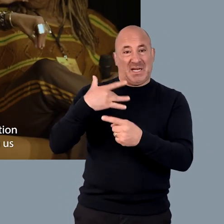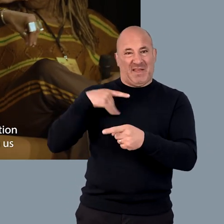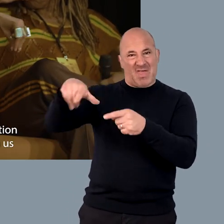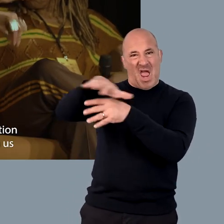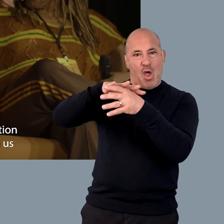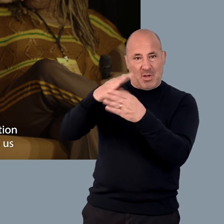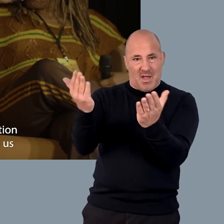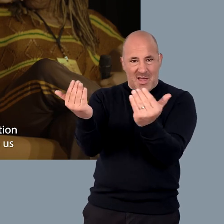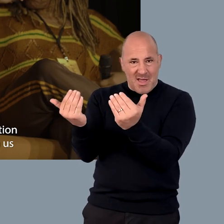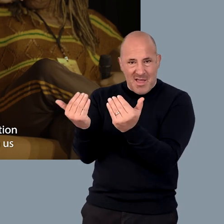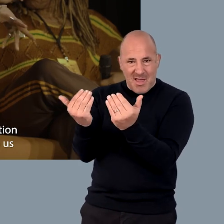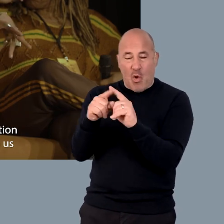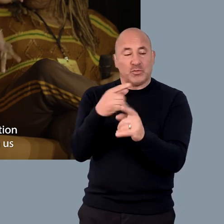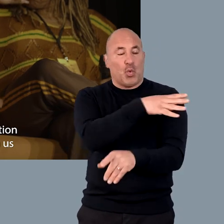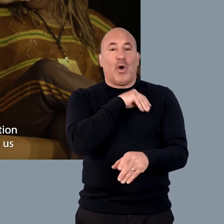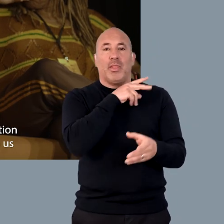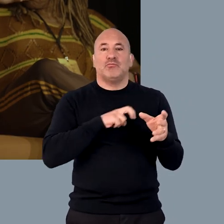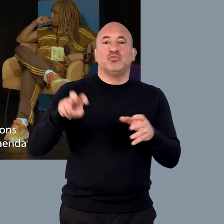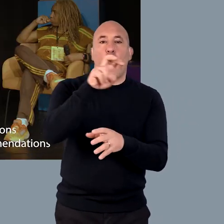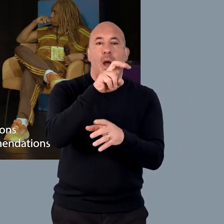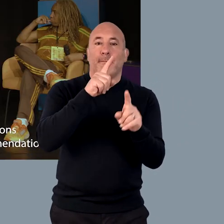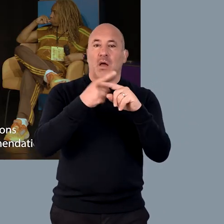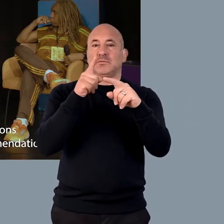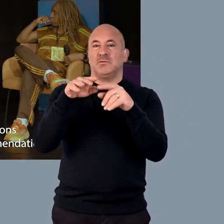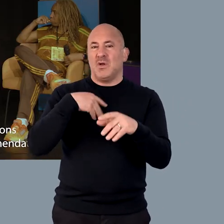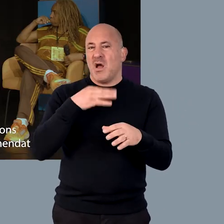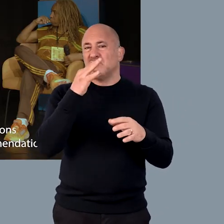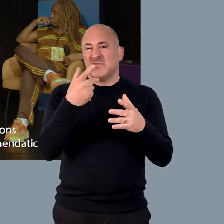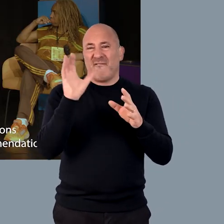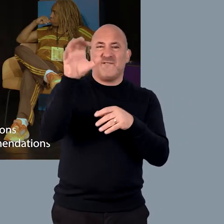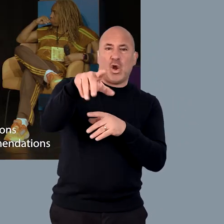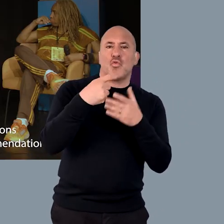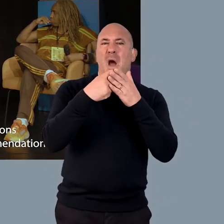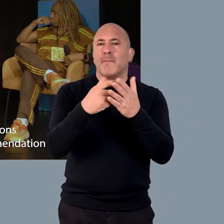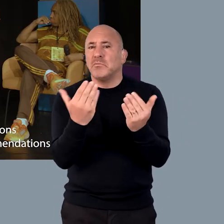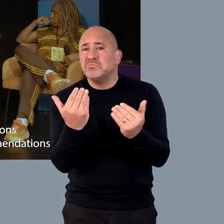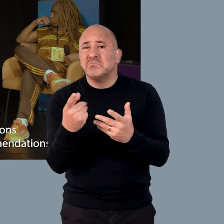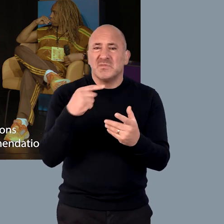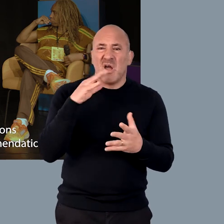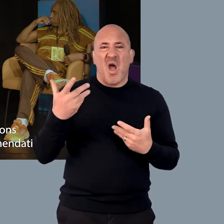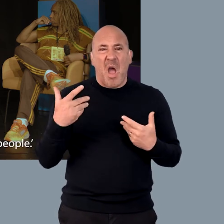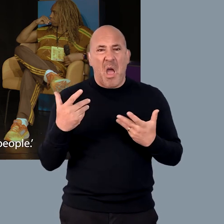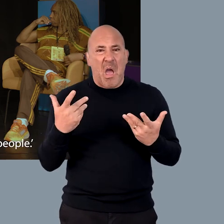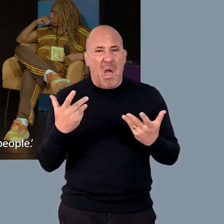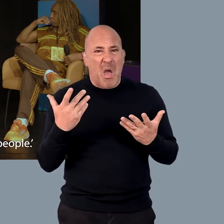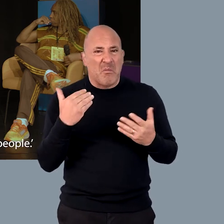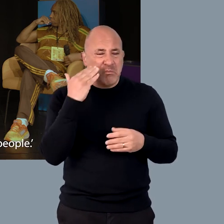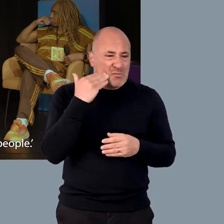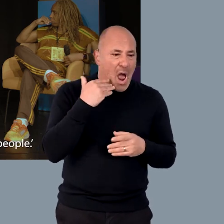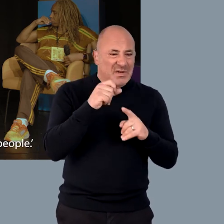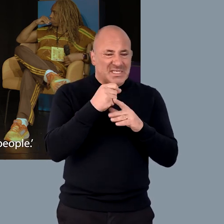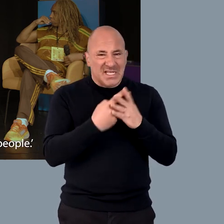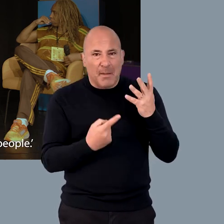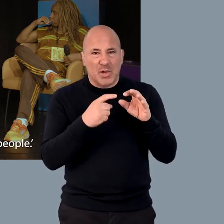from that location as well as the artists coming on the tour with us And that we would ask for recommendations from the venues and that some of his recommendations people would say